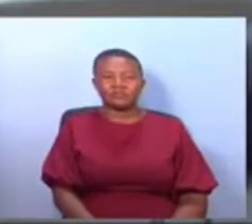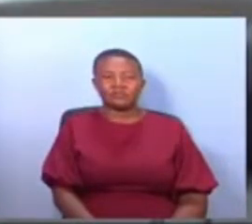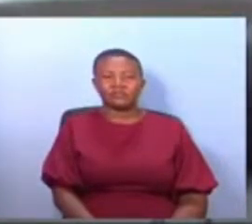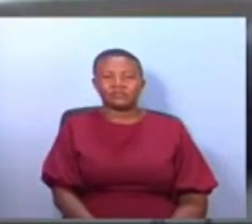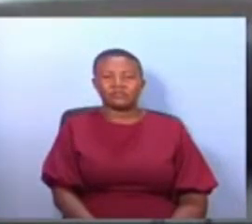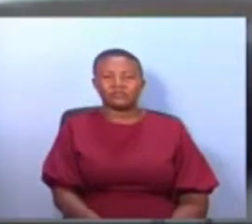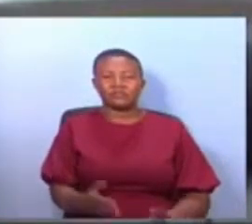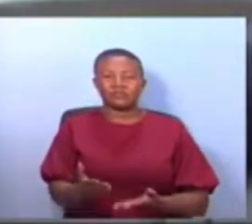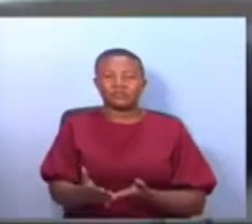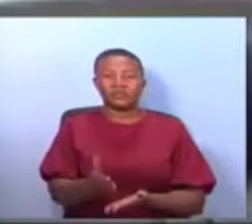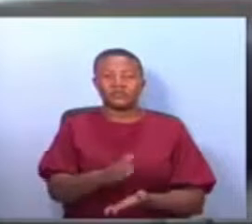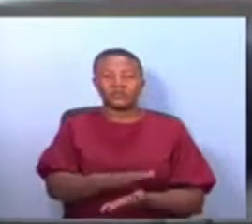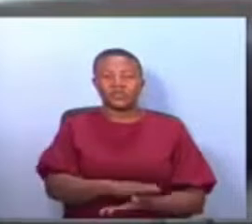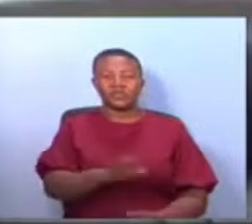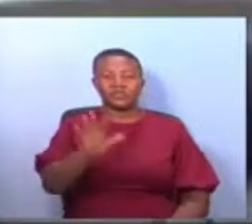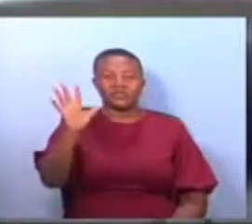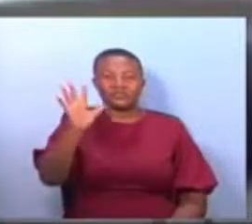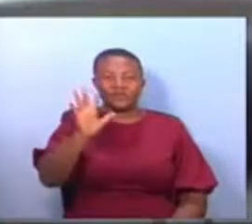Page 5.